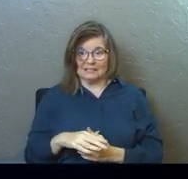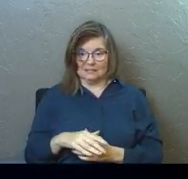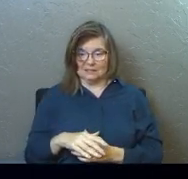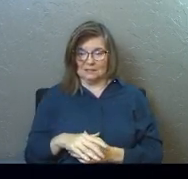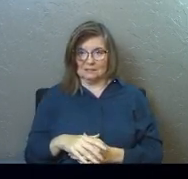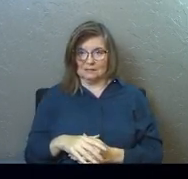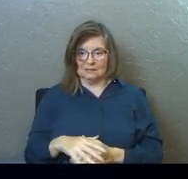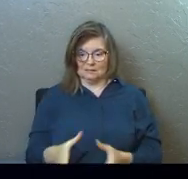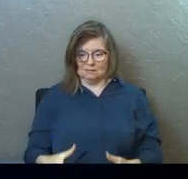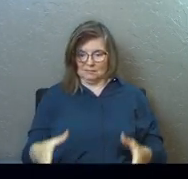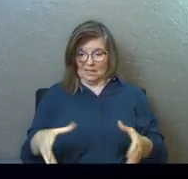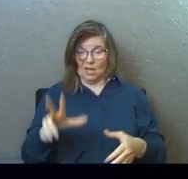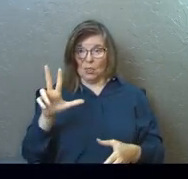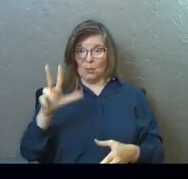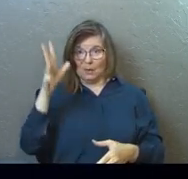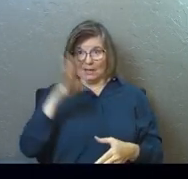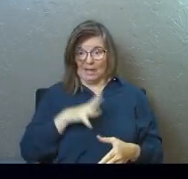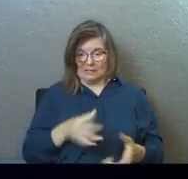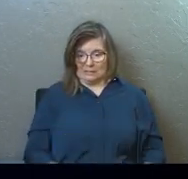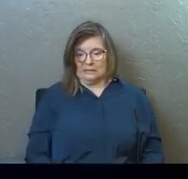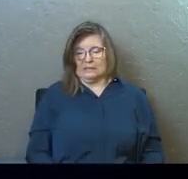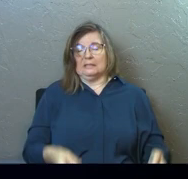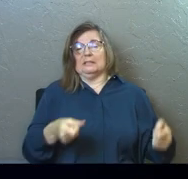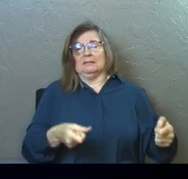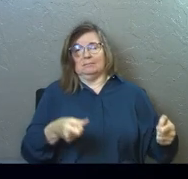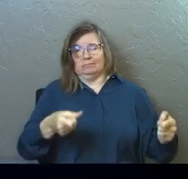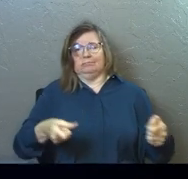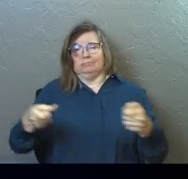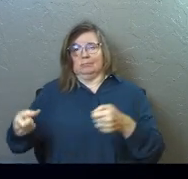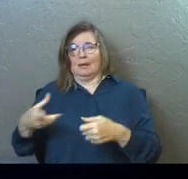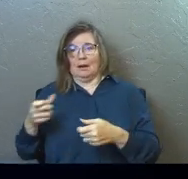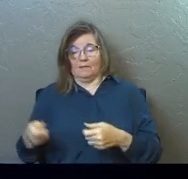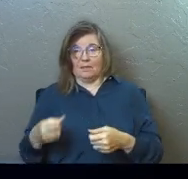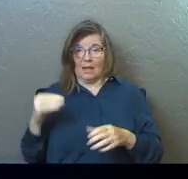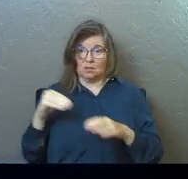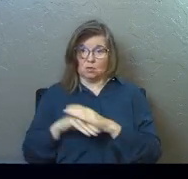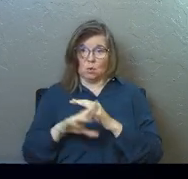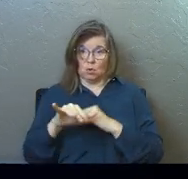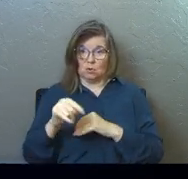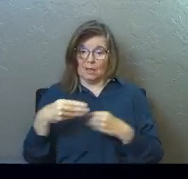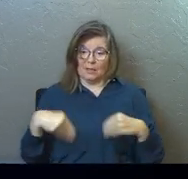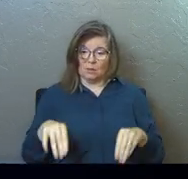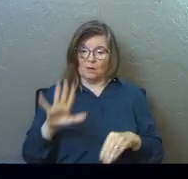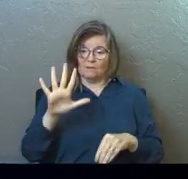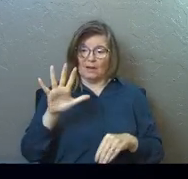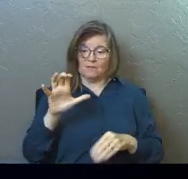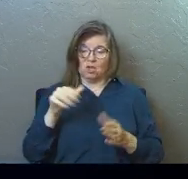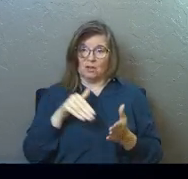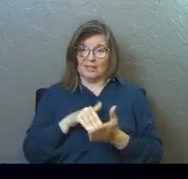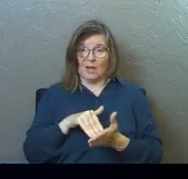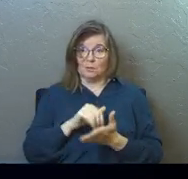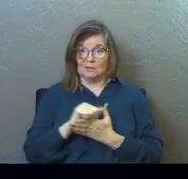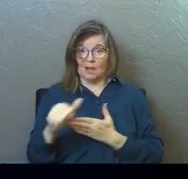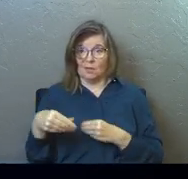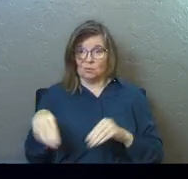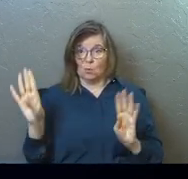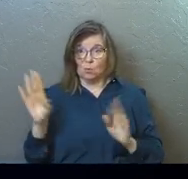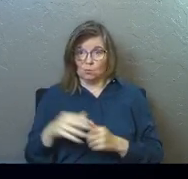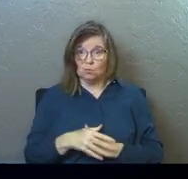buried in all that. Took three guys to lift it out of that storage unit. They sold it for